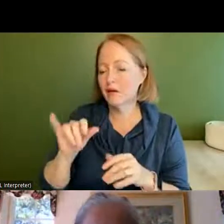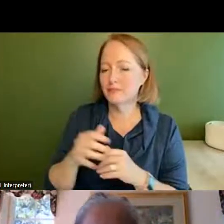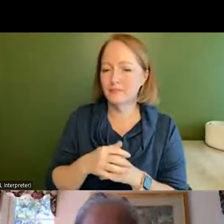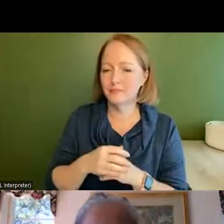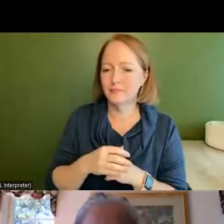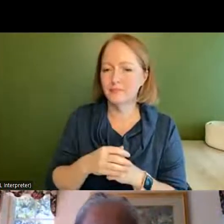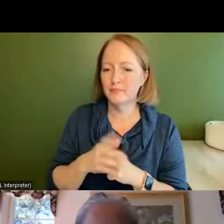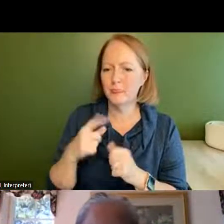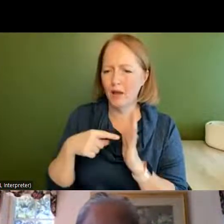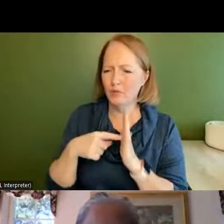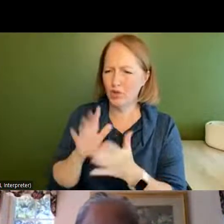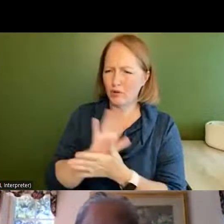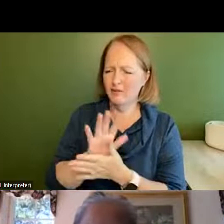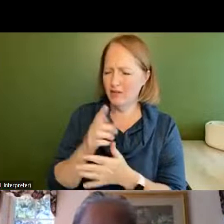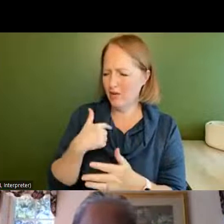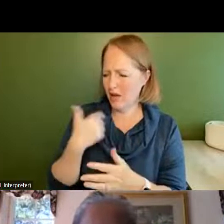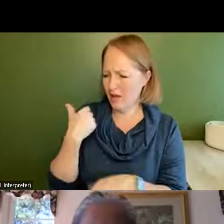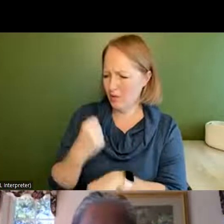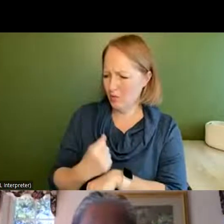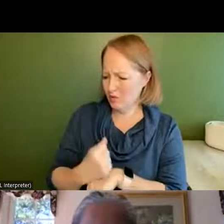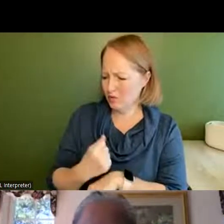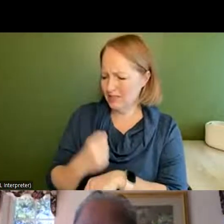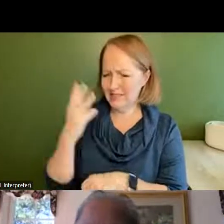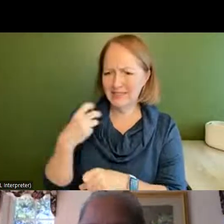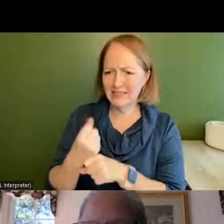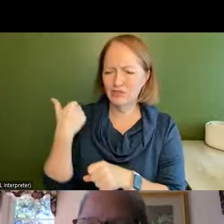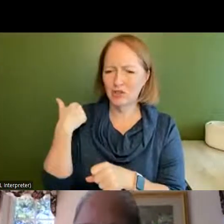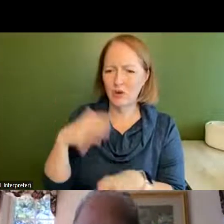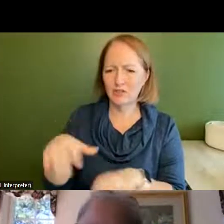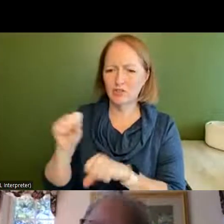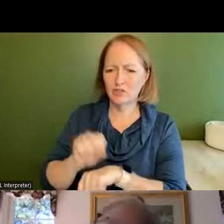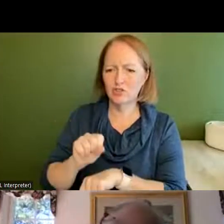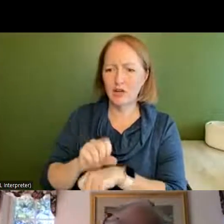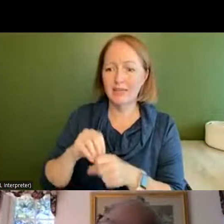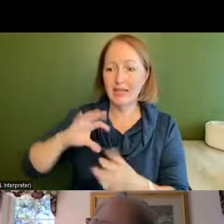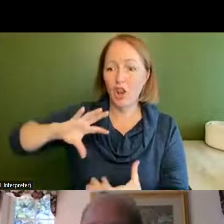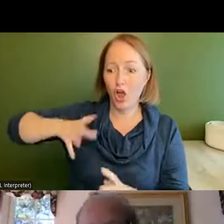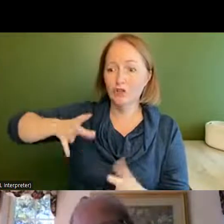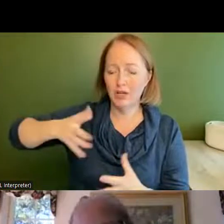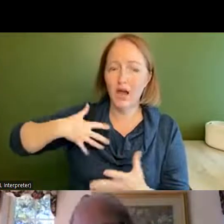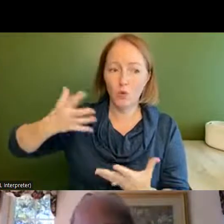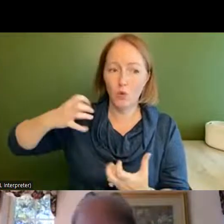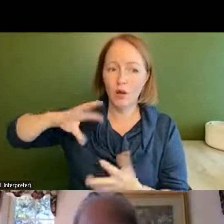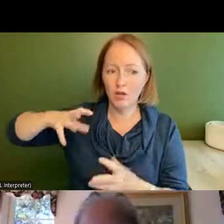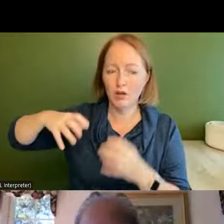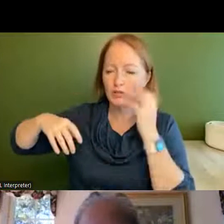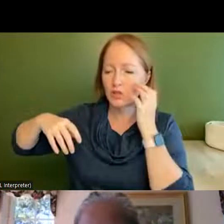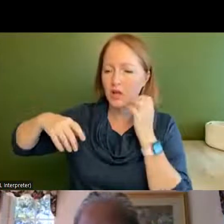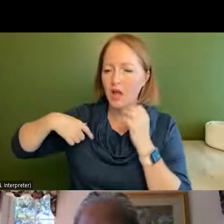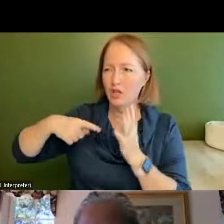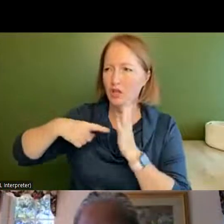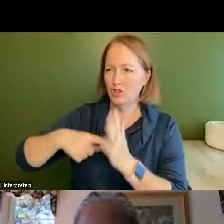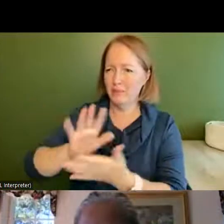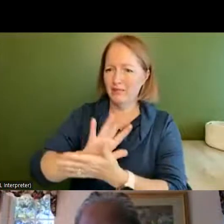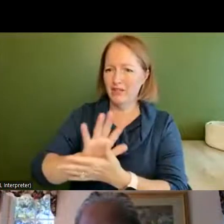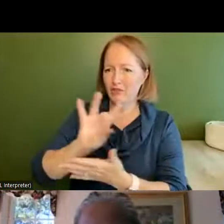I was shown a video. I worked 6 years ago. I took a job in laundry. I wanted laundry, and I was shown a video for